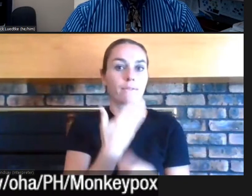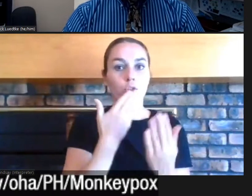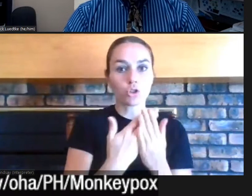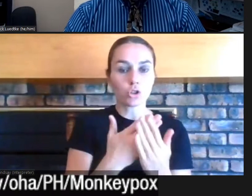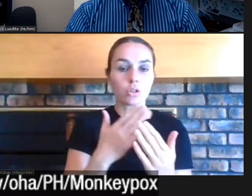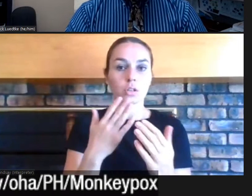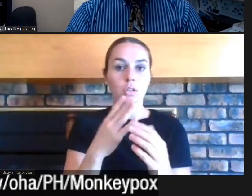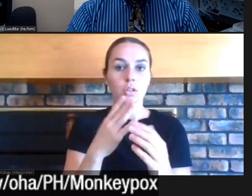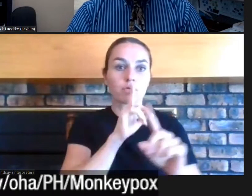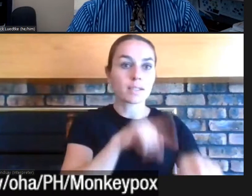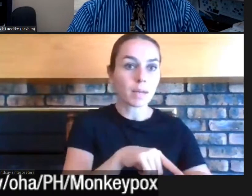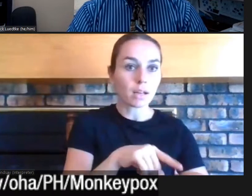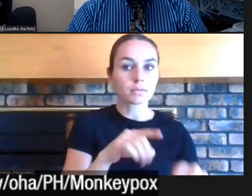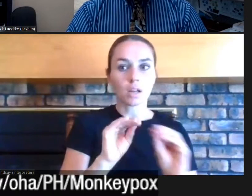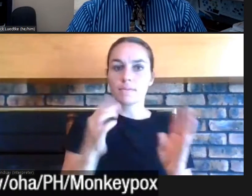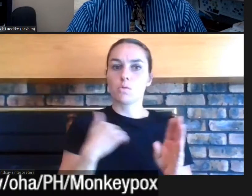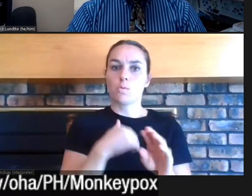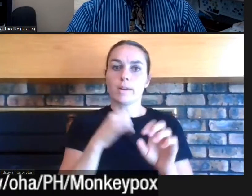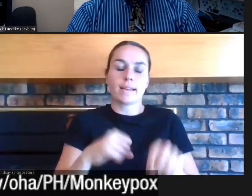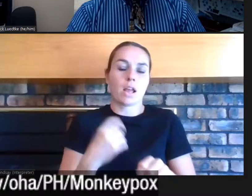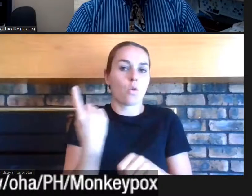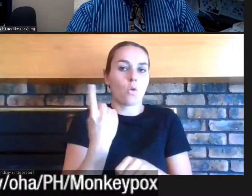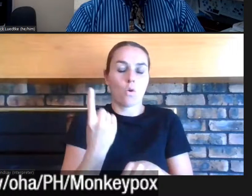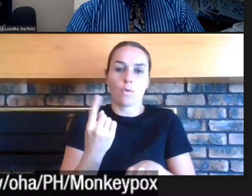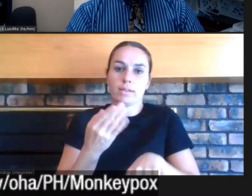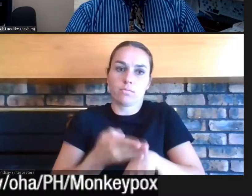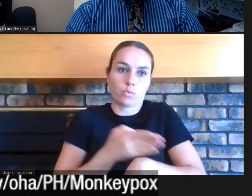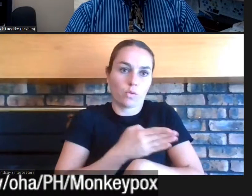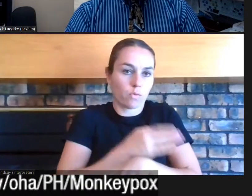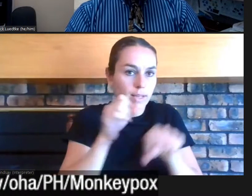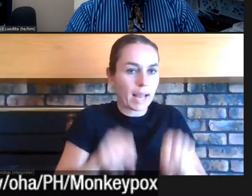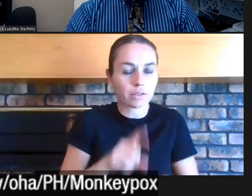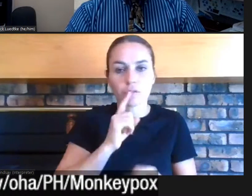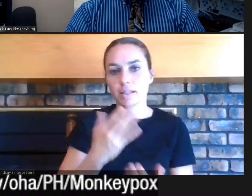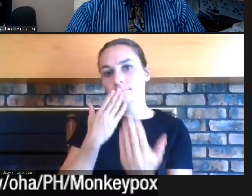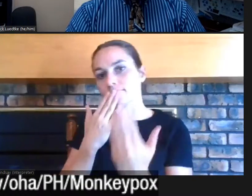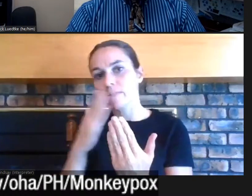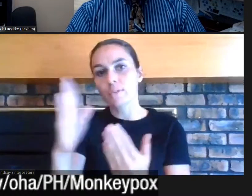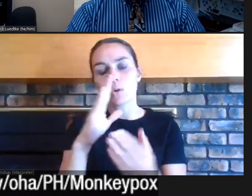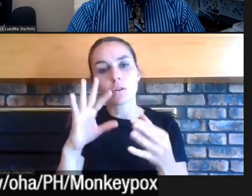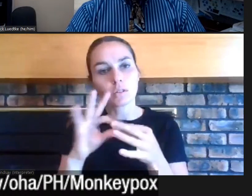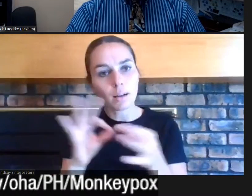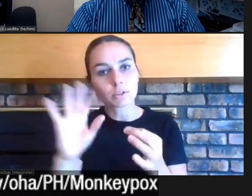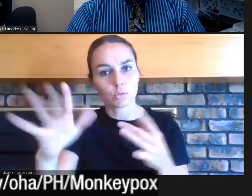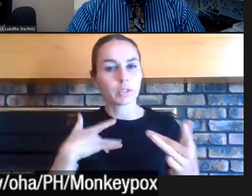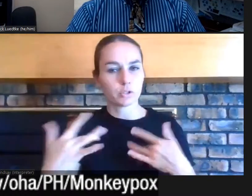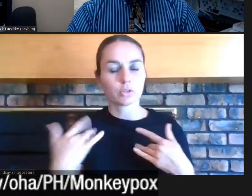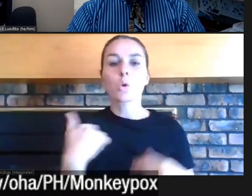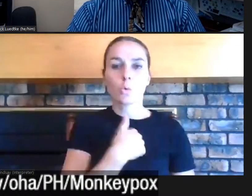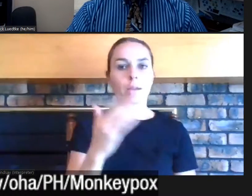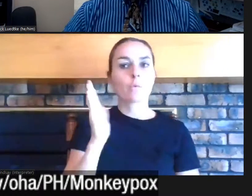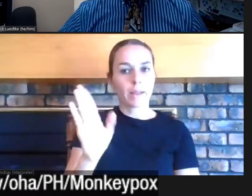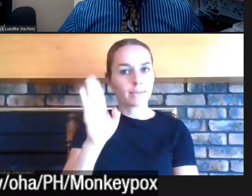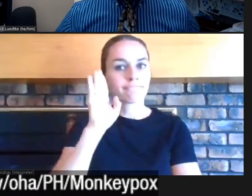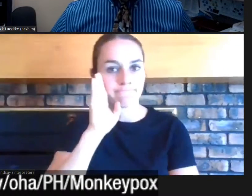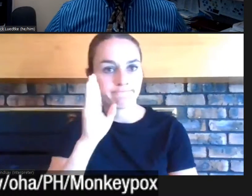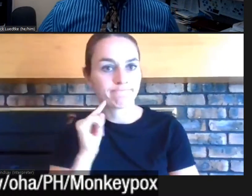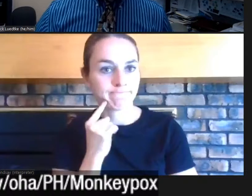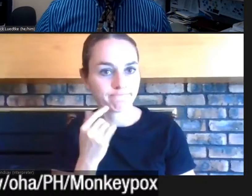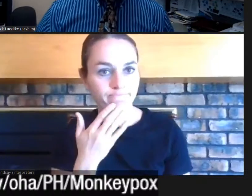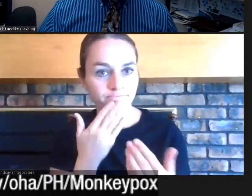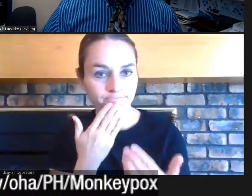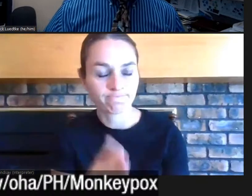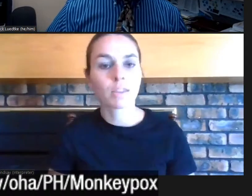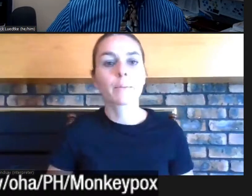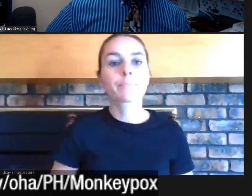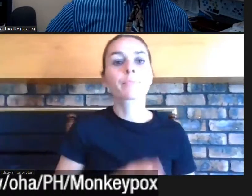appreciate the comments and the concerns that are brought to us, and we will do better together, so thank you. Dr. Ludke, would